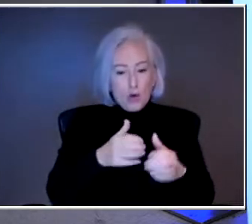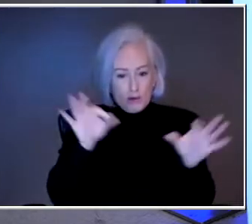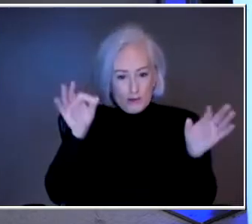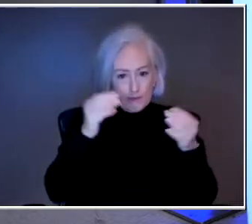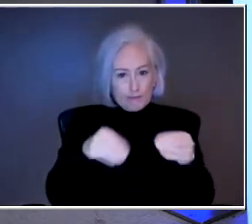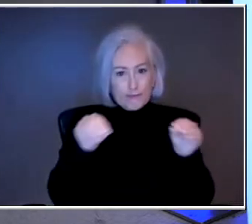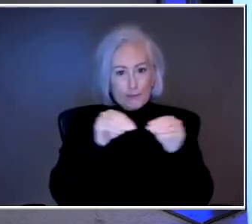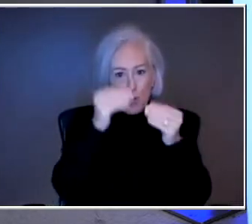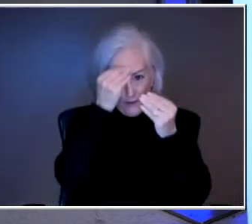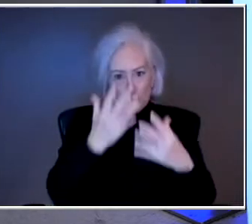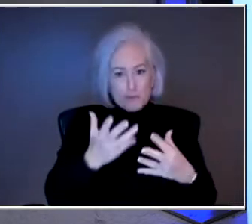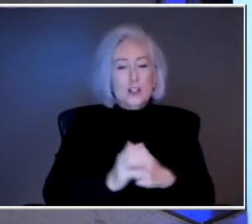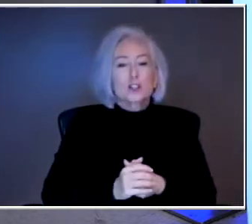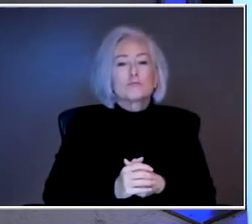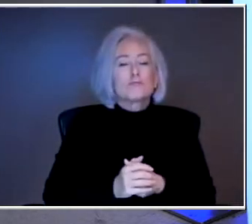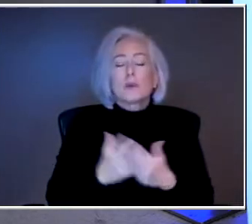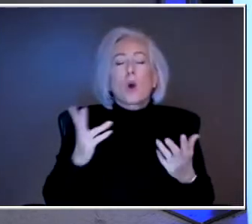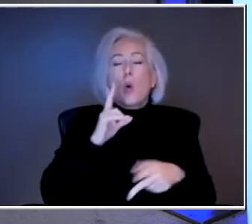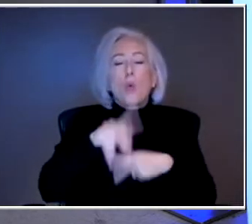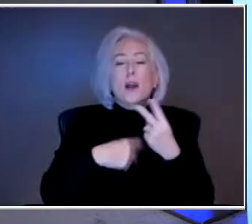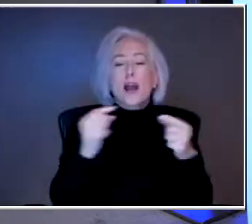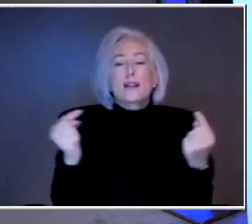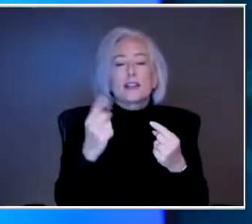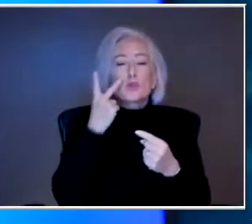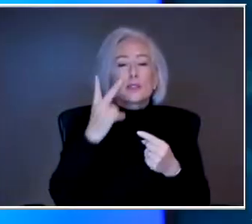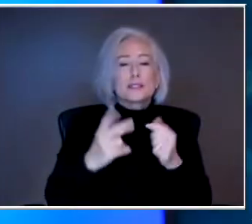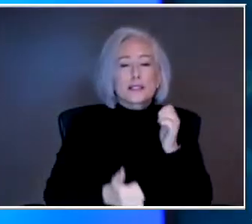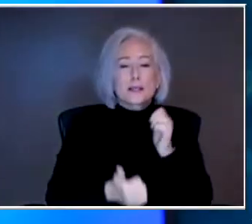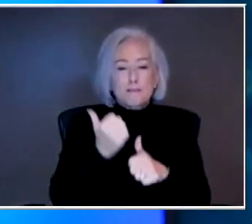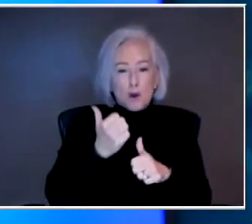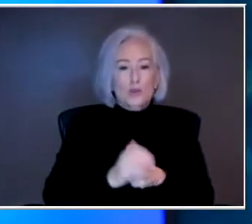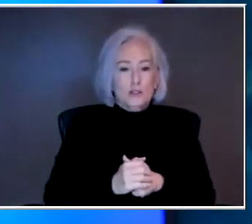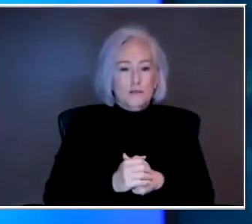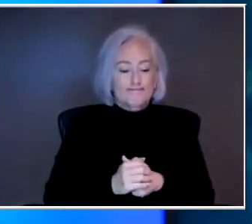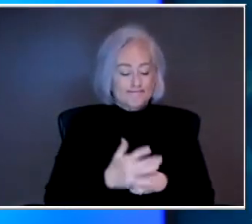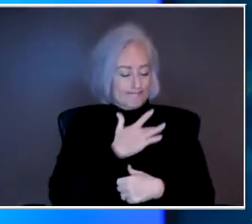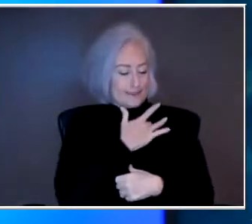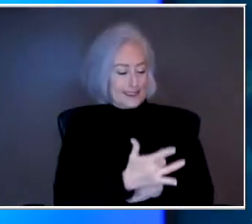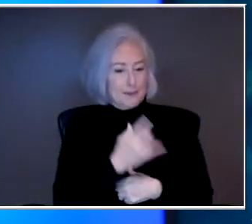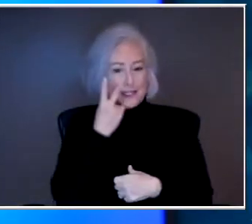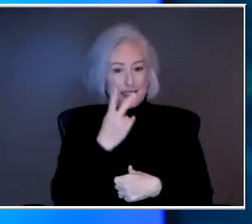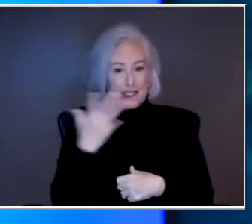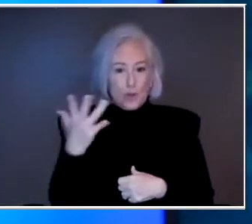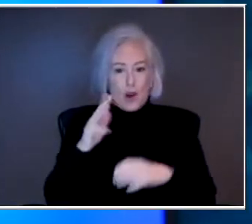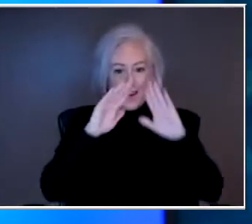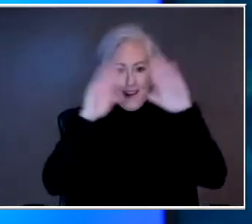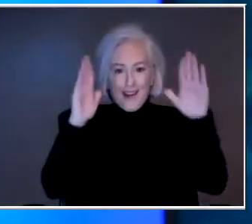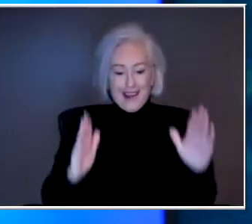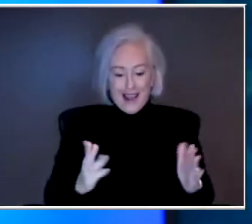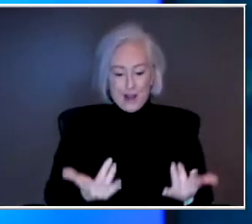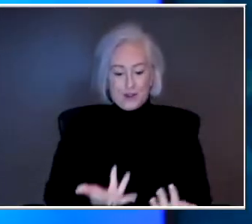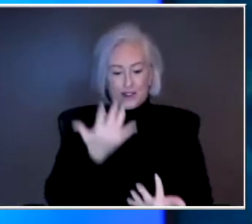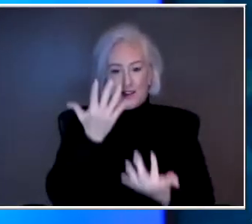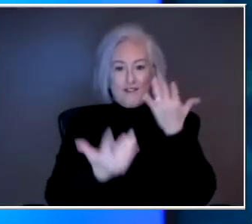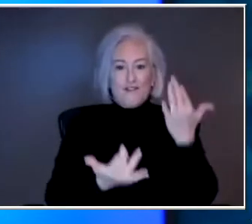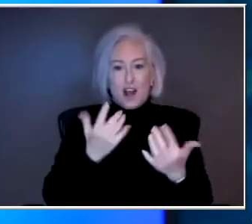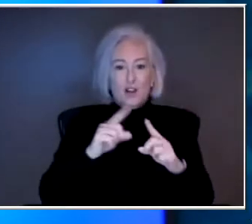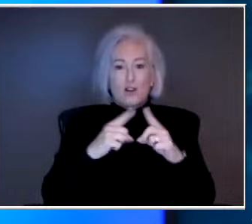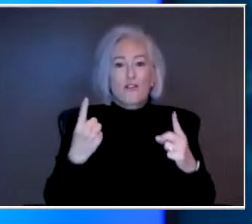this time of year? It's usually house fires, like we talked about, whether it's from a decoration or it's from wiring, electrical, things